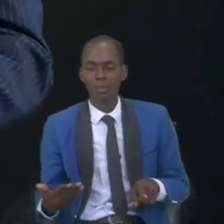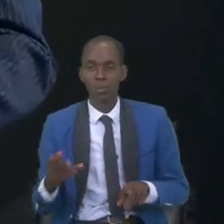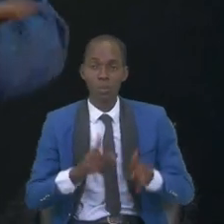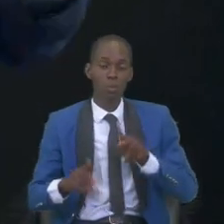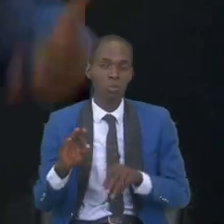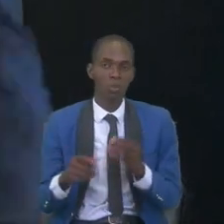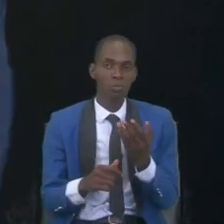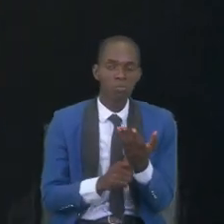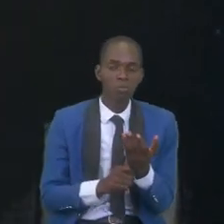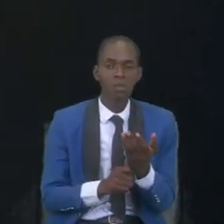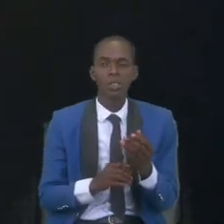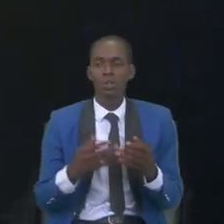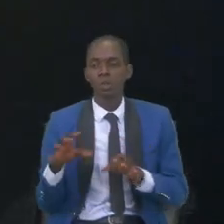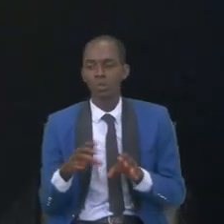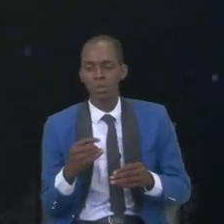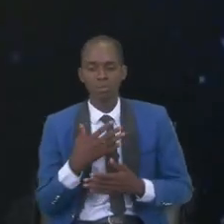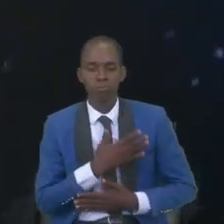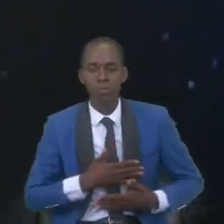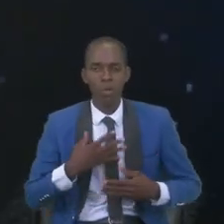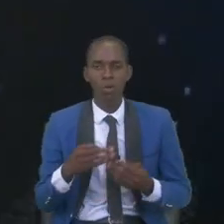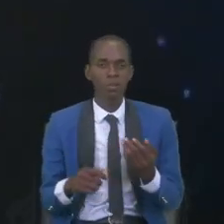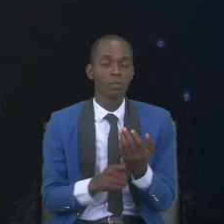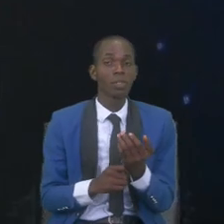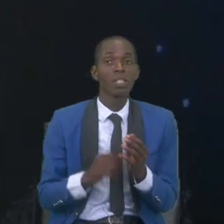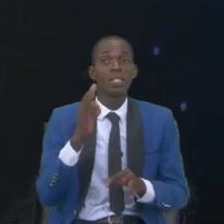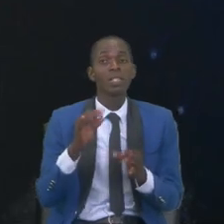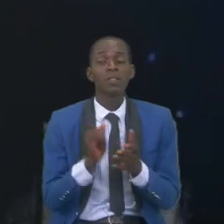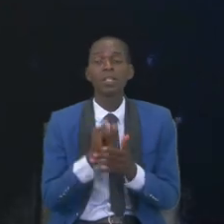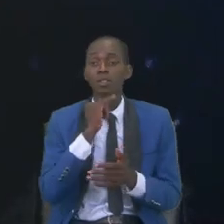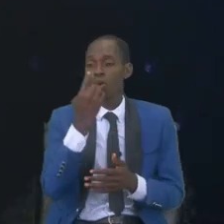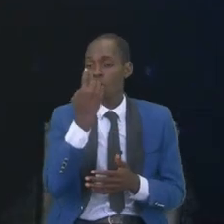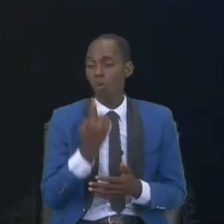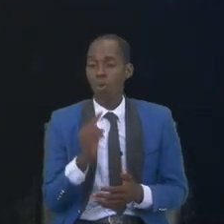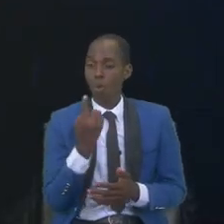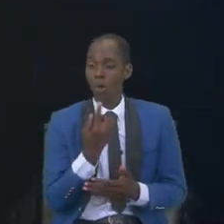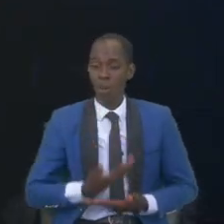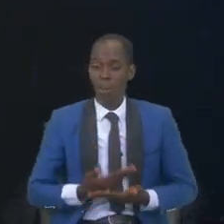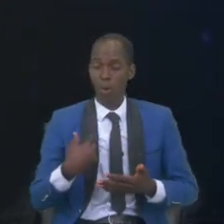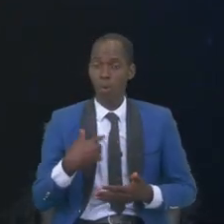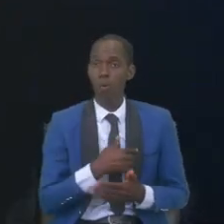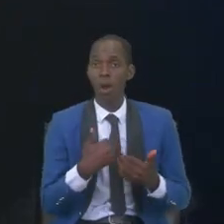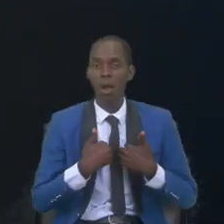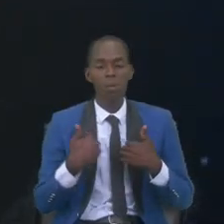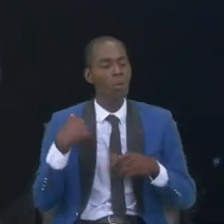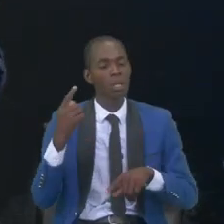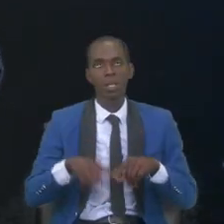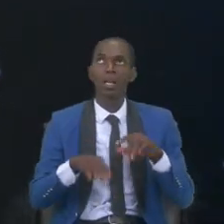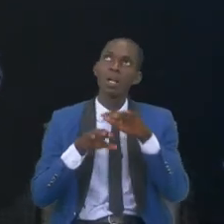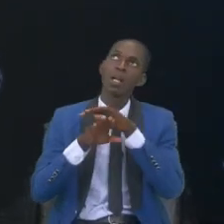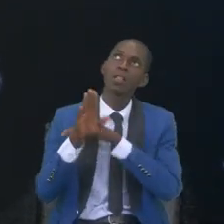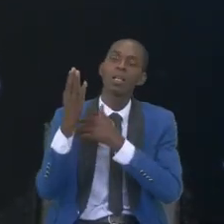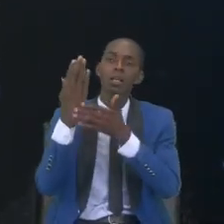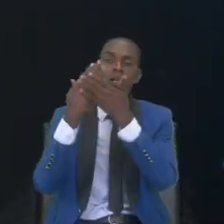flesh, the pleasure of the flesh, if that's the only birth we have, we cannot get to heaven except a man